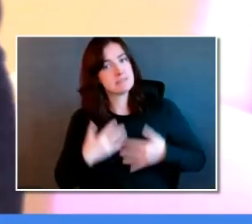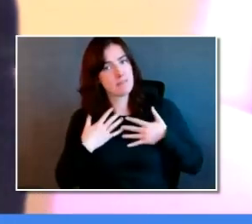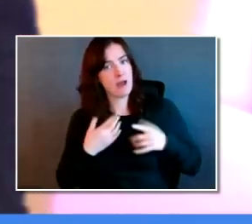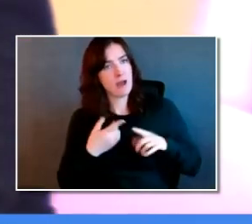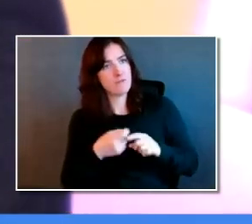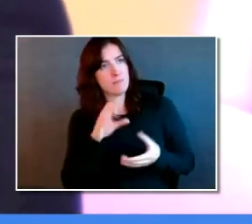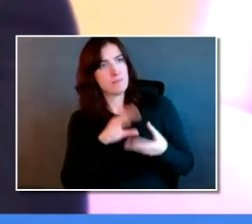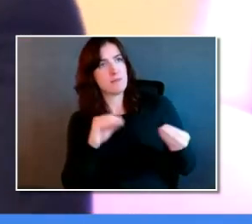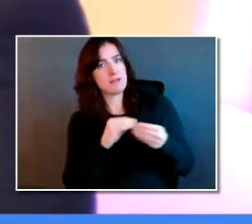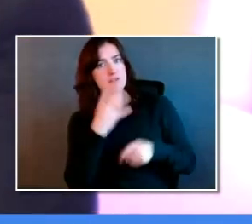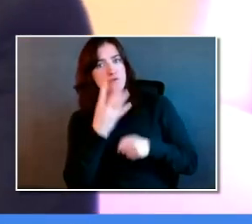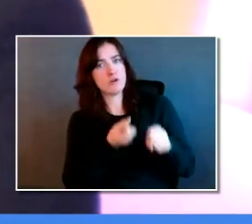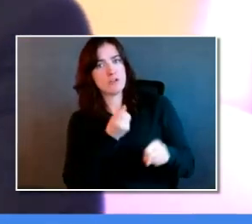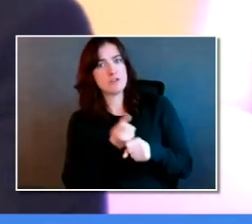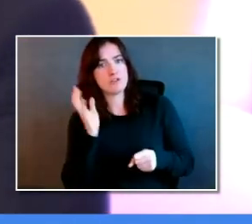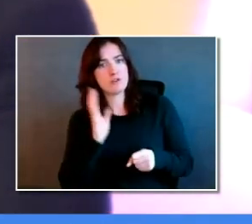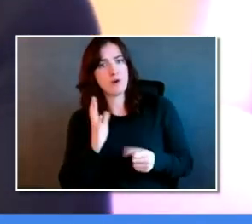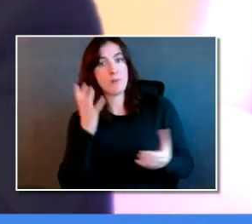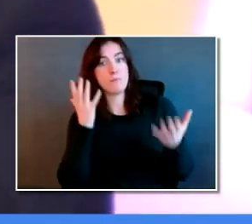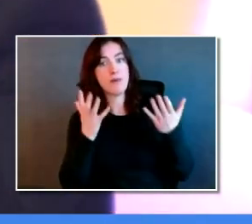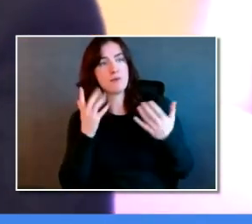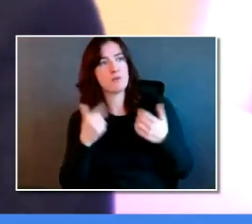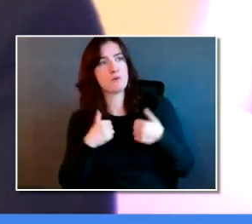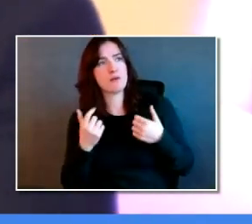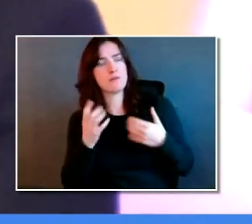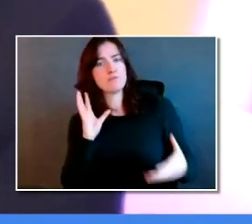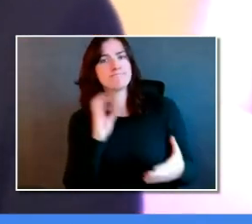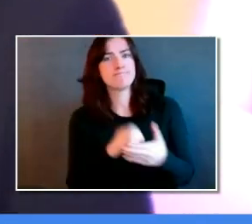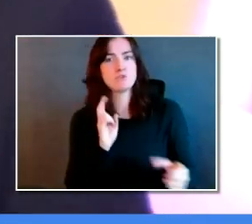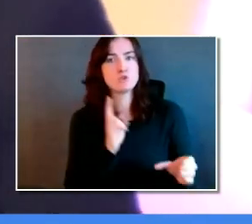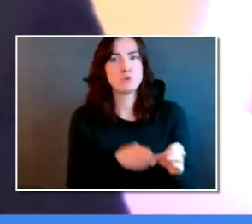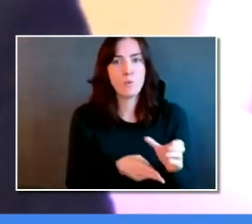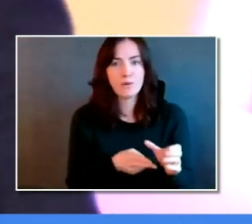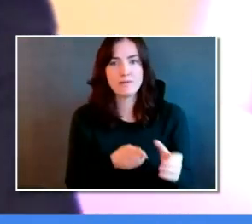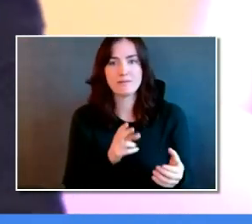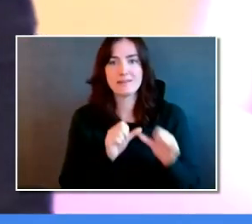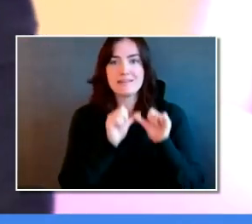years ago, might have stayed in formation rather than falling out.